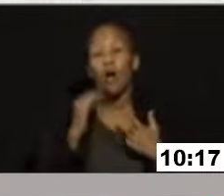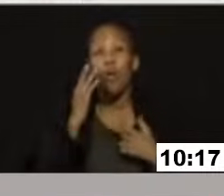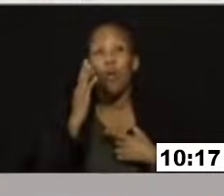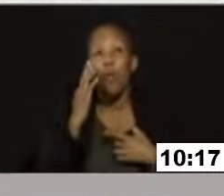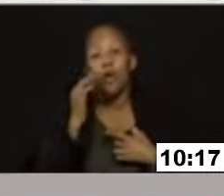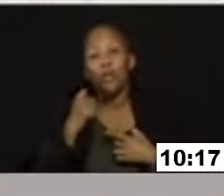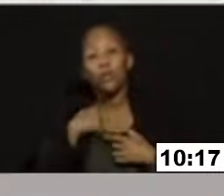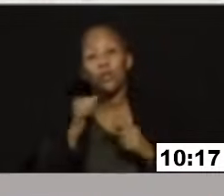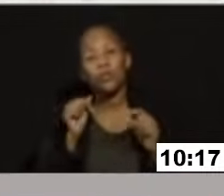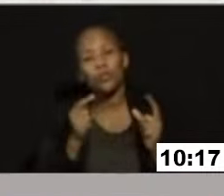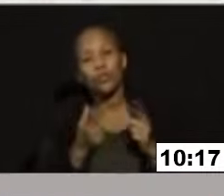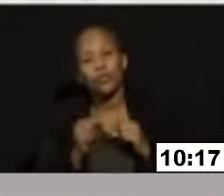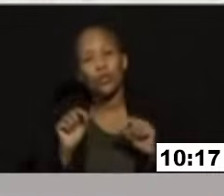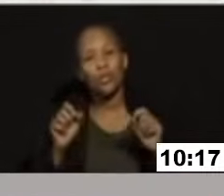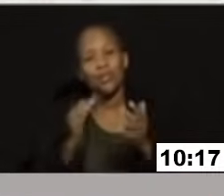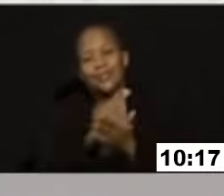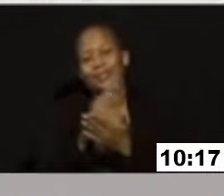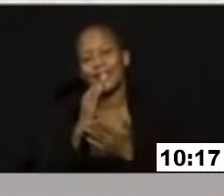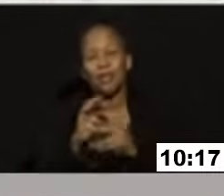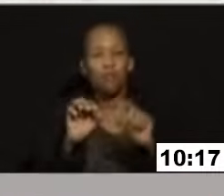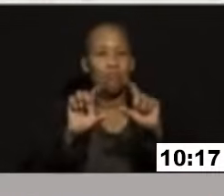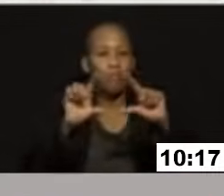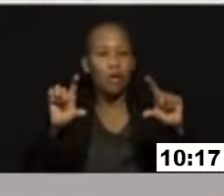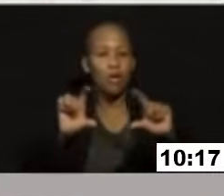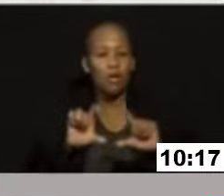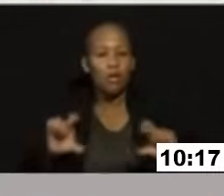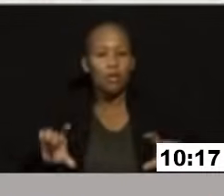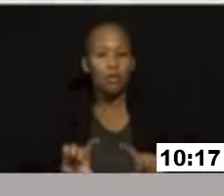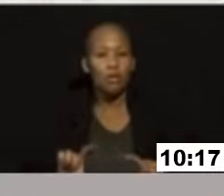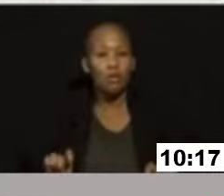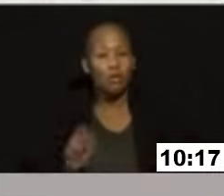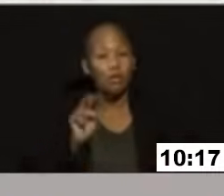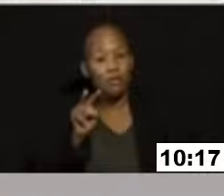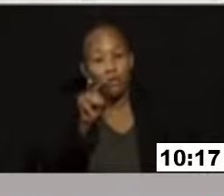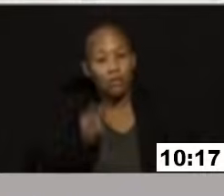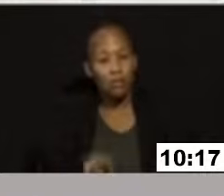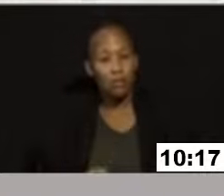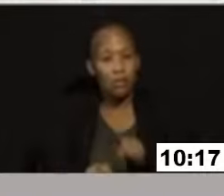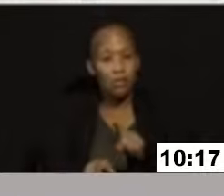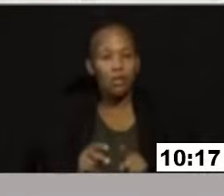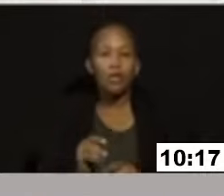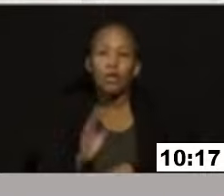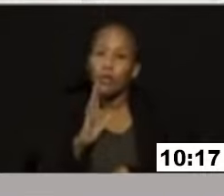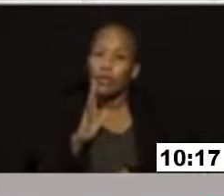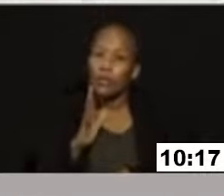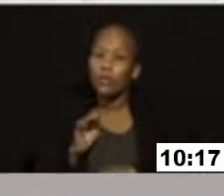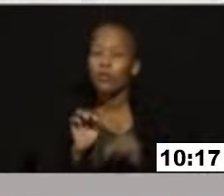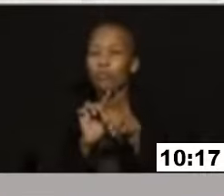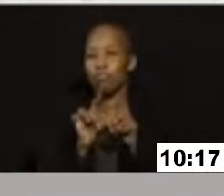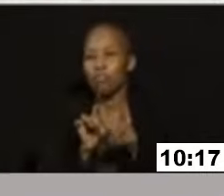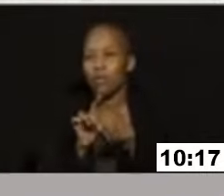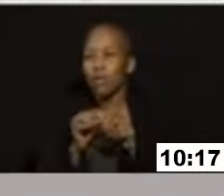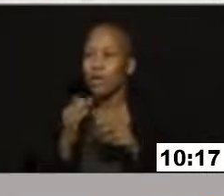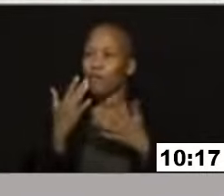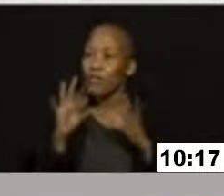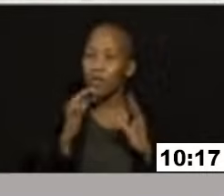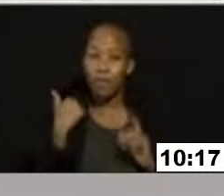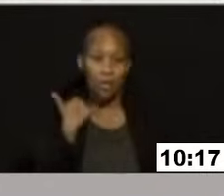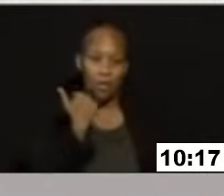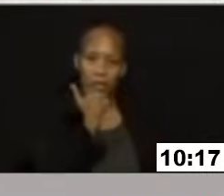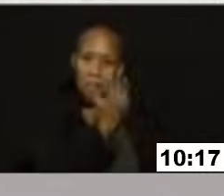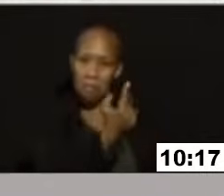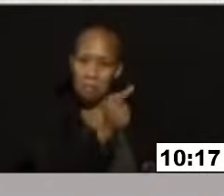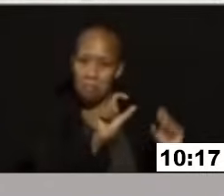at this, there are certain paragraphs that they wish to cross-examine on. As I've submitted to you when I was taking you through the rules,